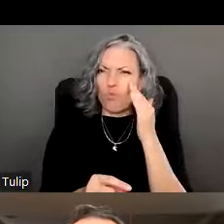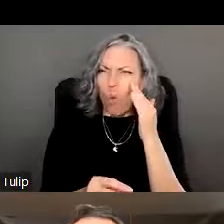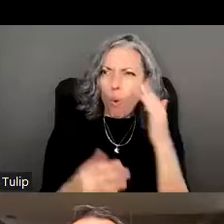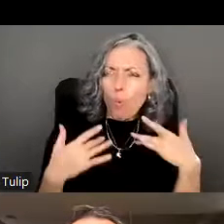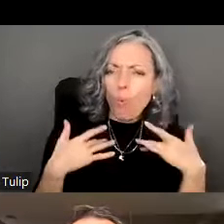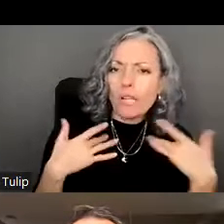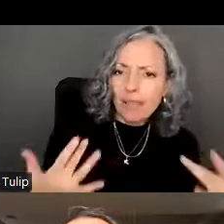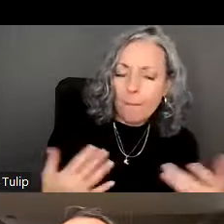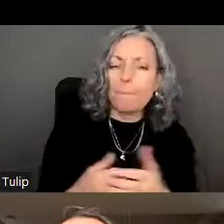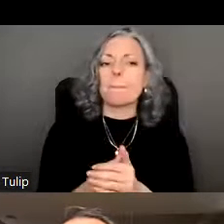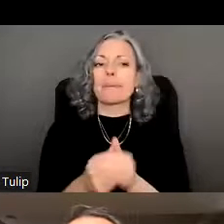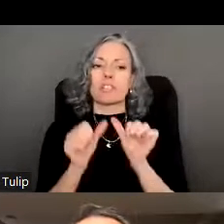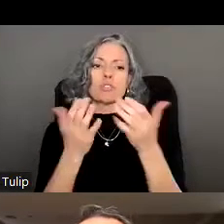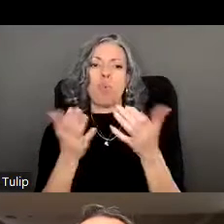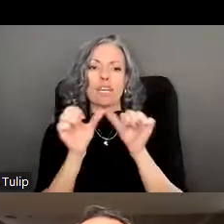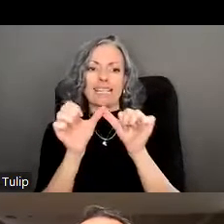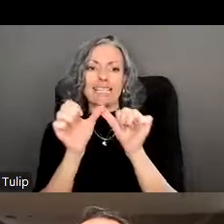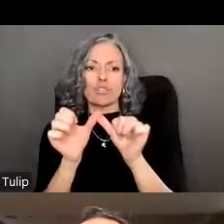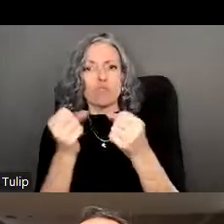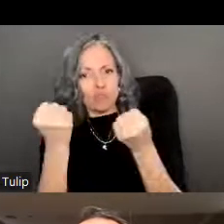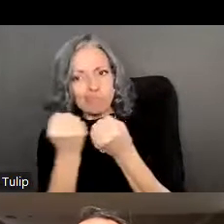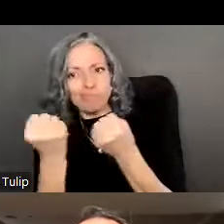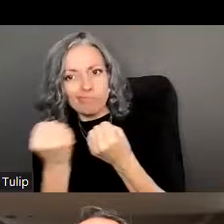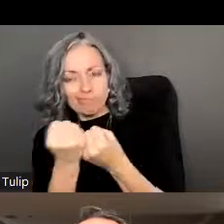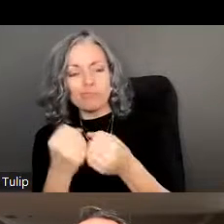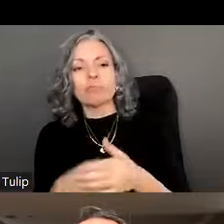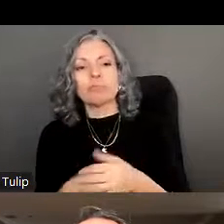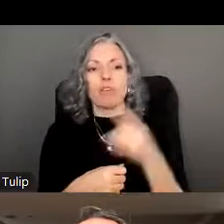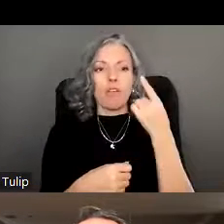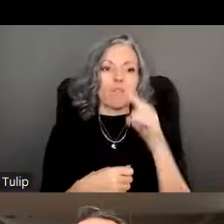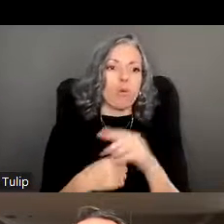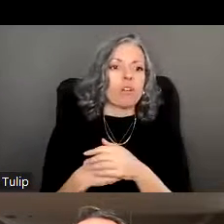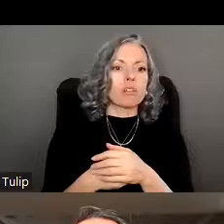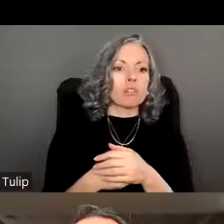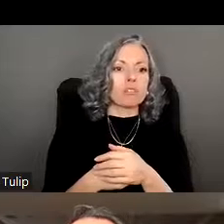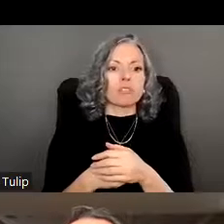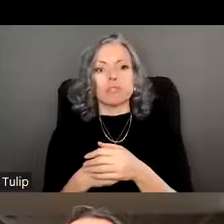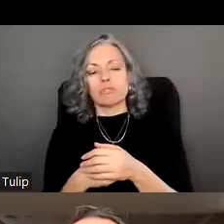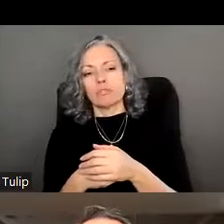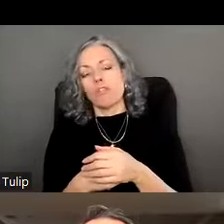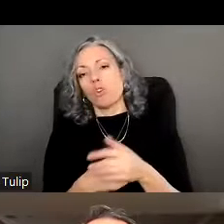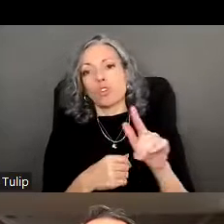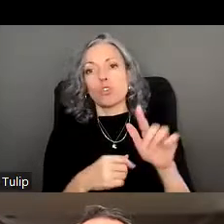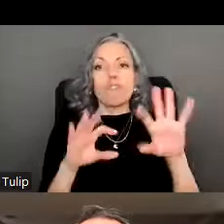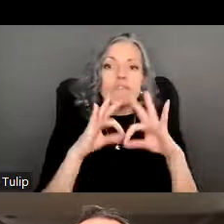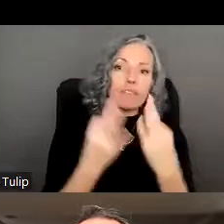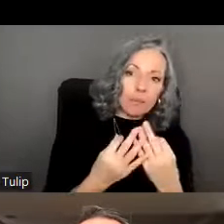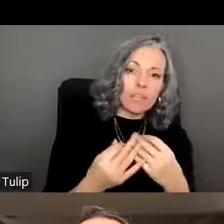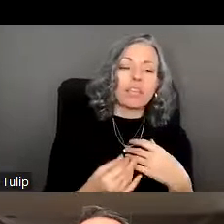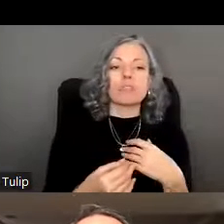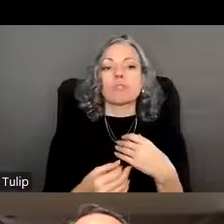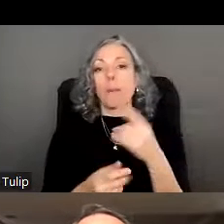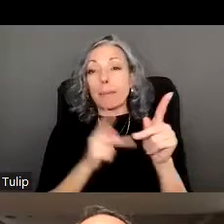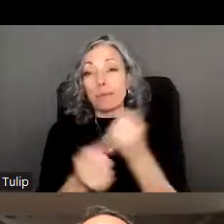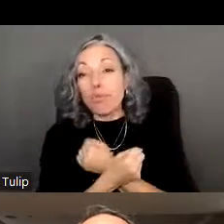So we'll continue to be advocates for whether they are our loved ones, family members, or whether they are